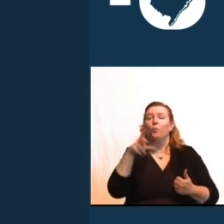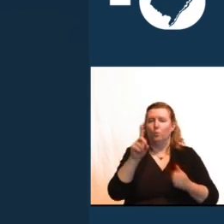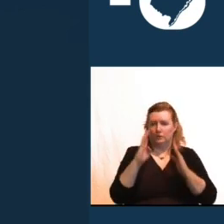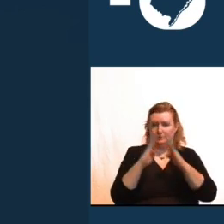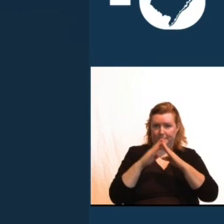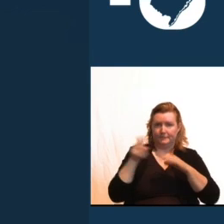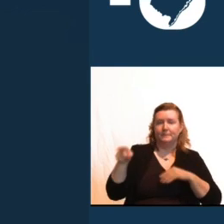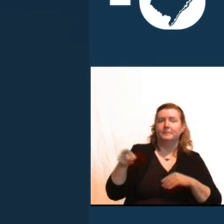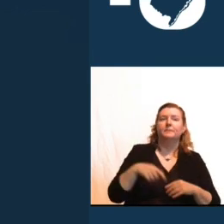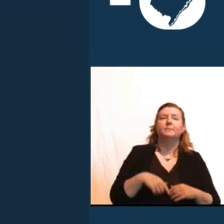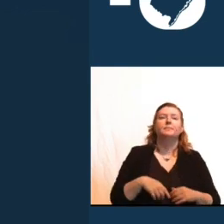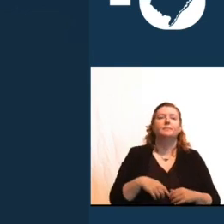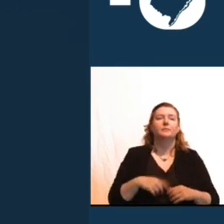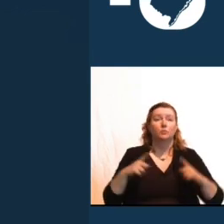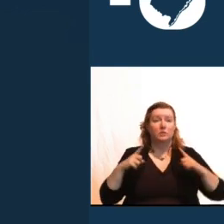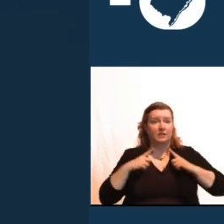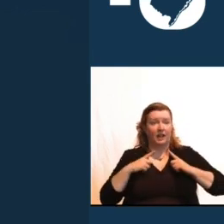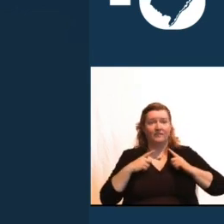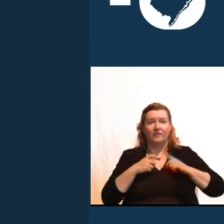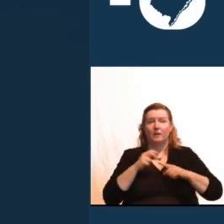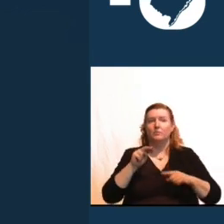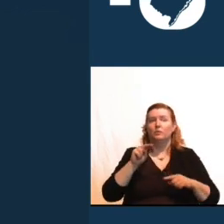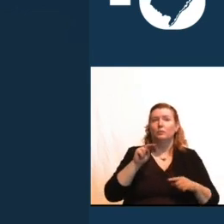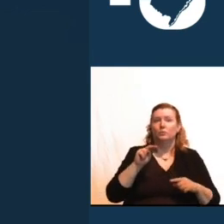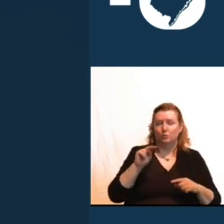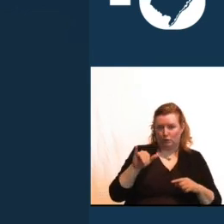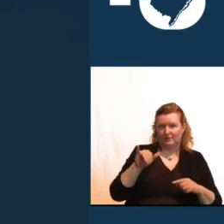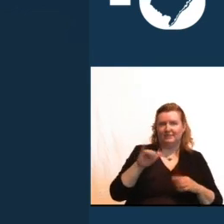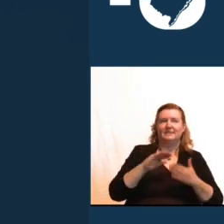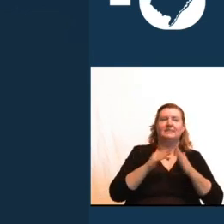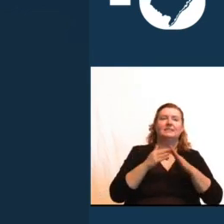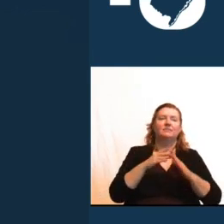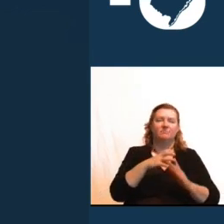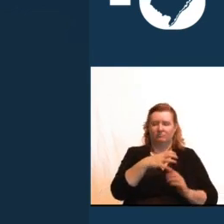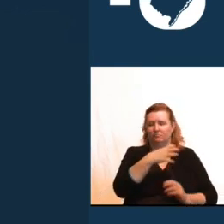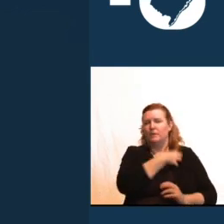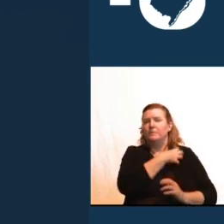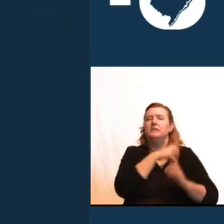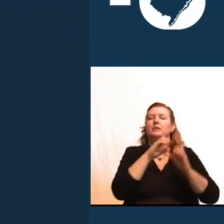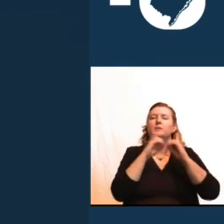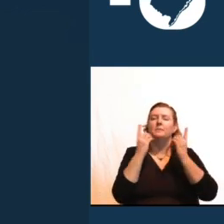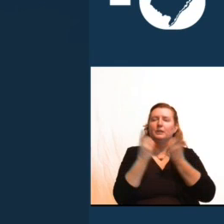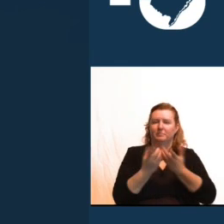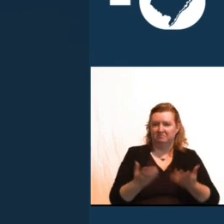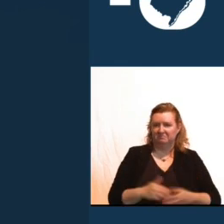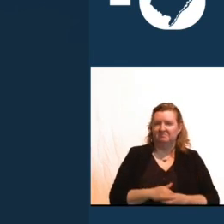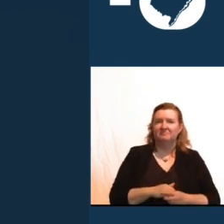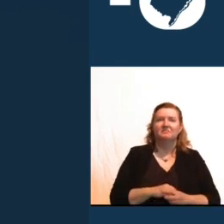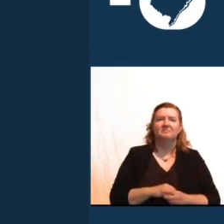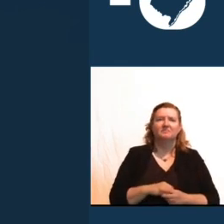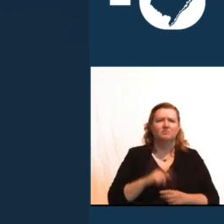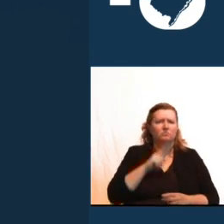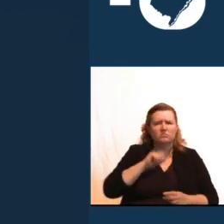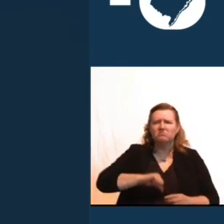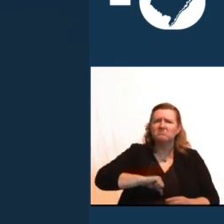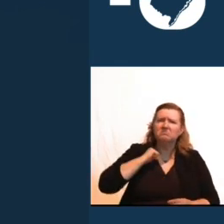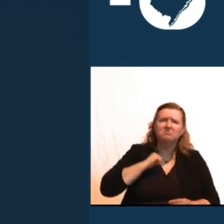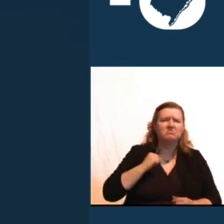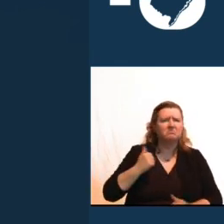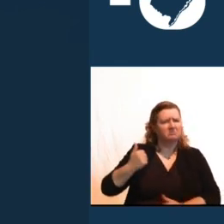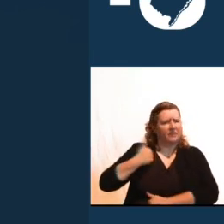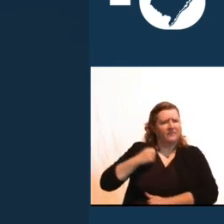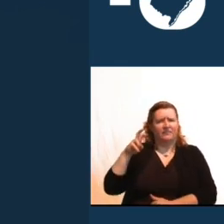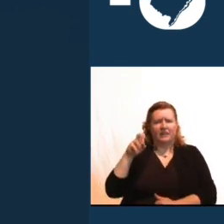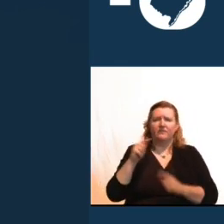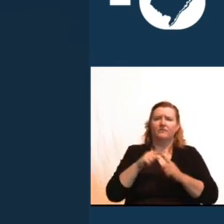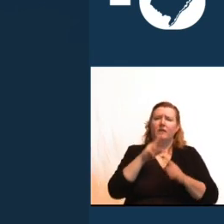was also a proud Vietnam veteran. After the move to Freehold, Anthony ran his own limousine business, though